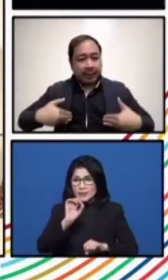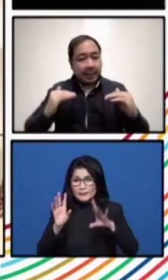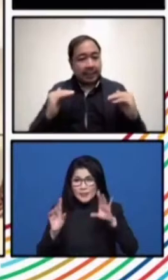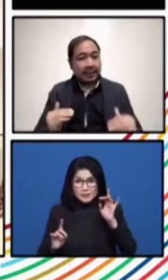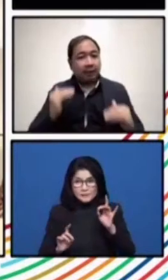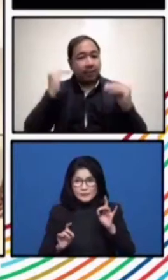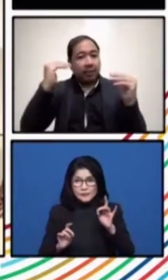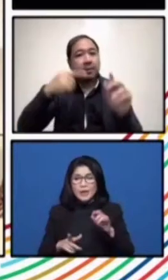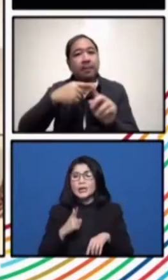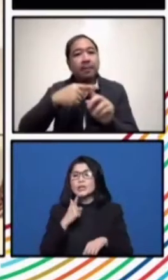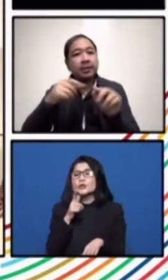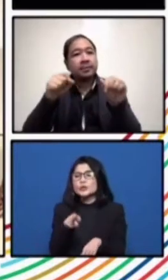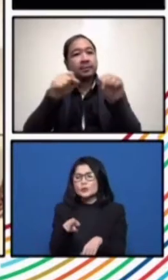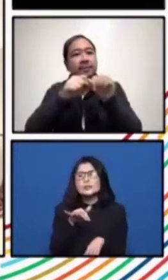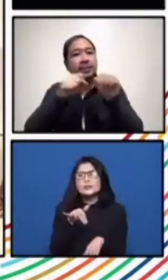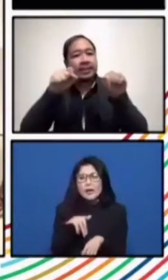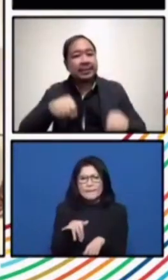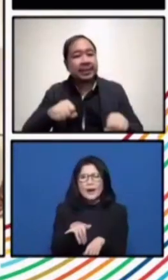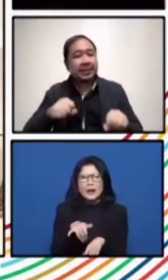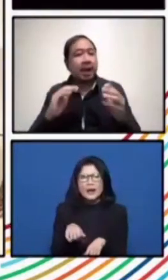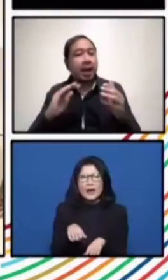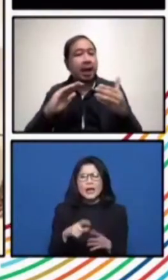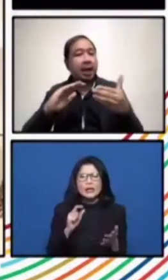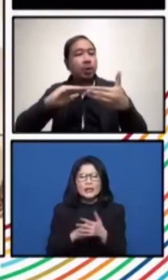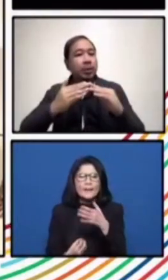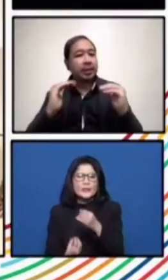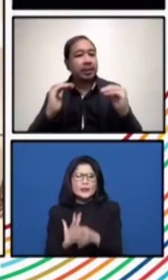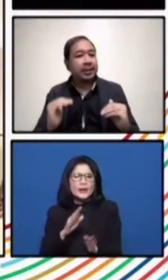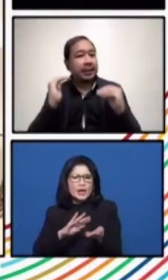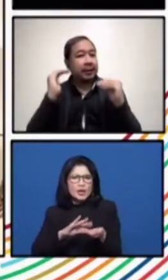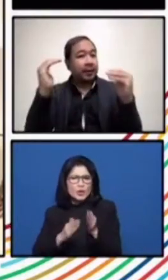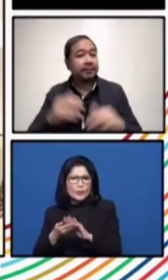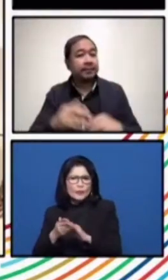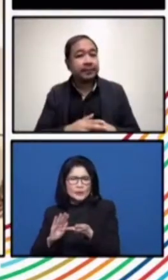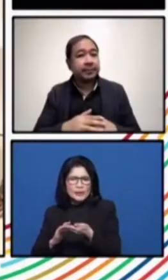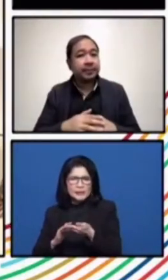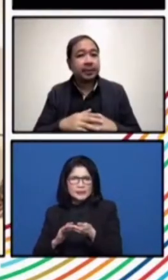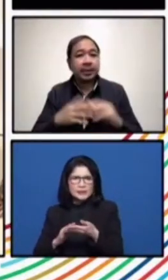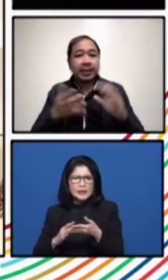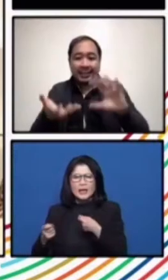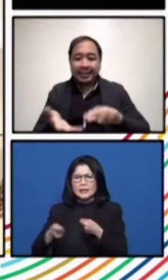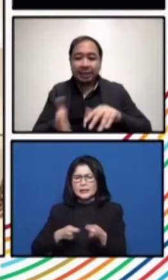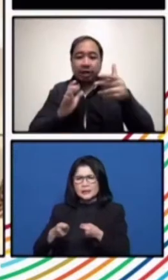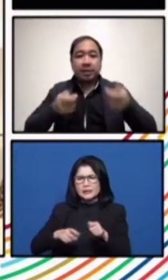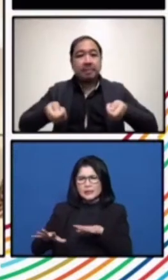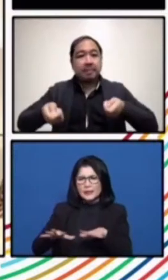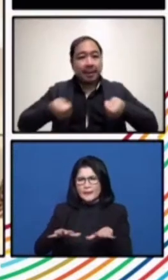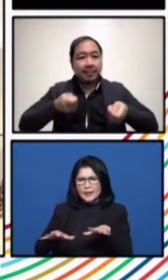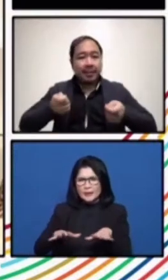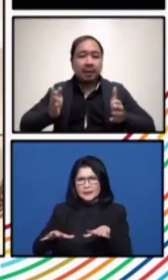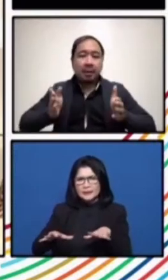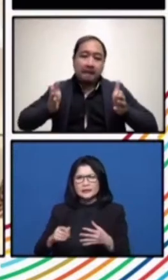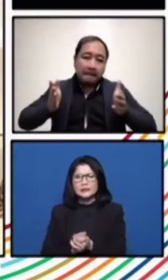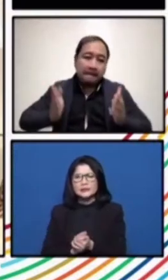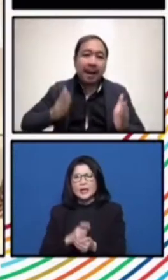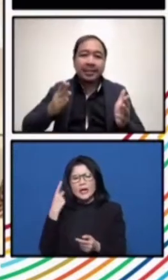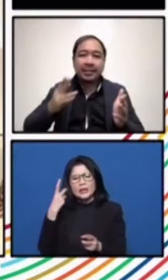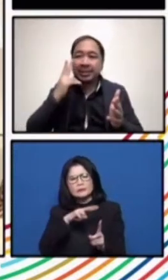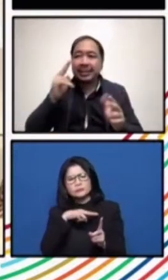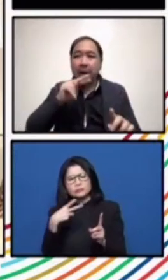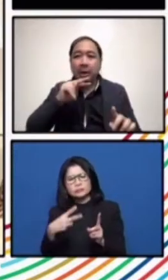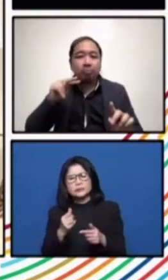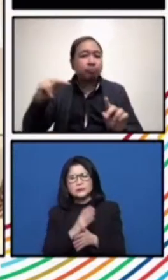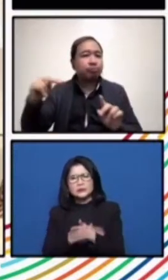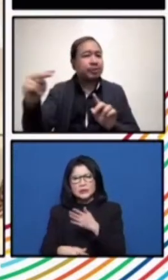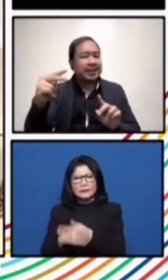as system and Community Development disaster management agency in its countries must have a disability perspective for that the